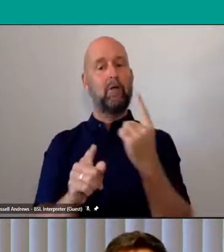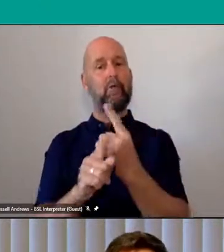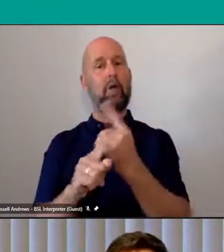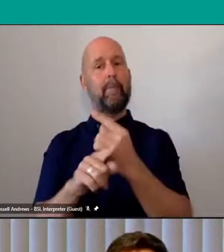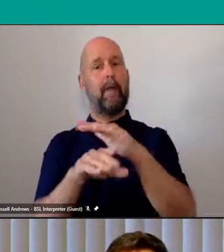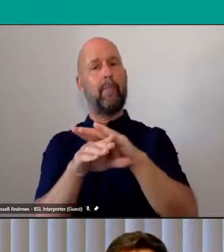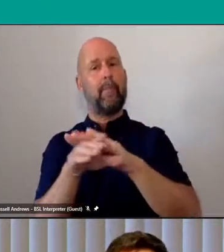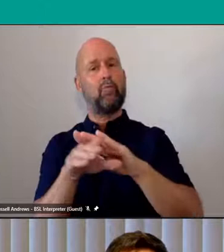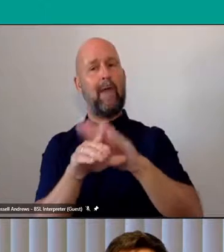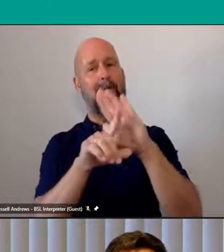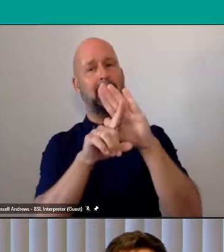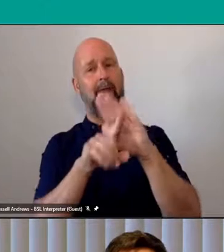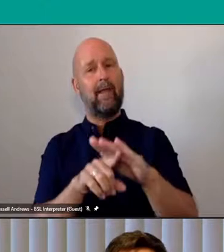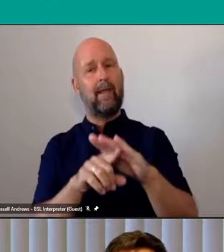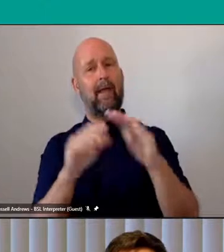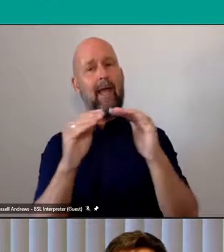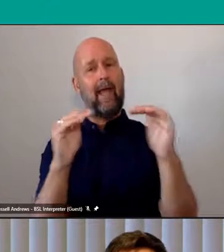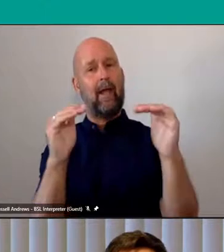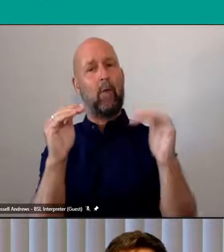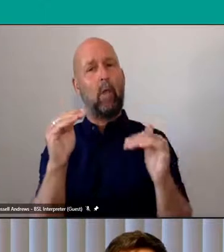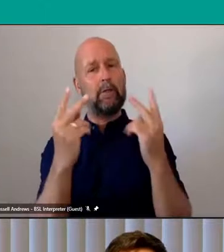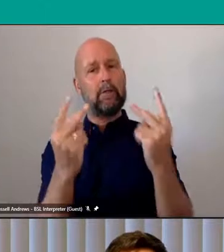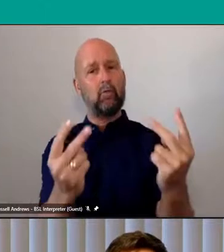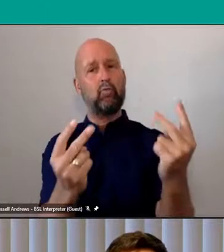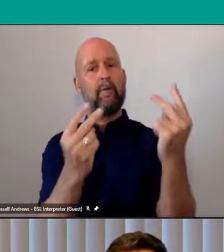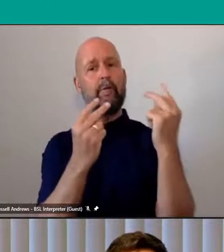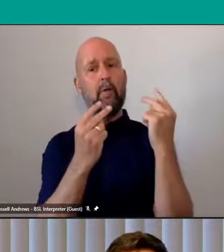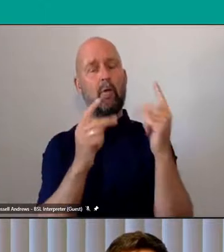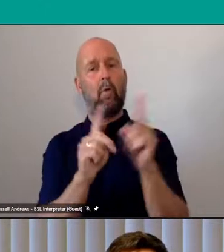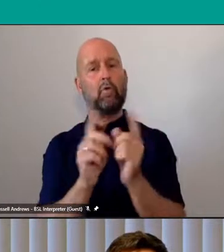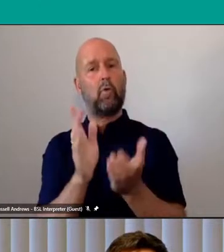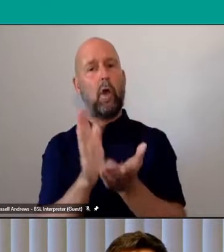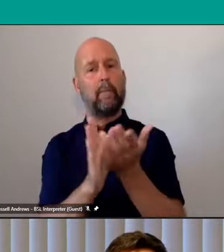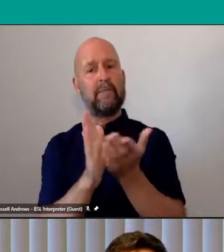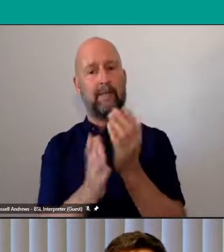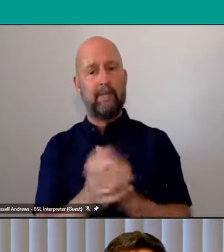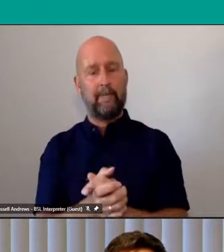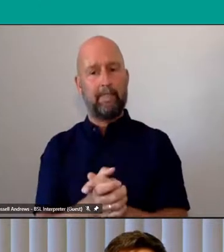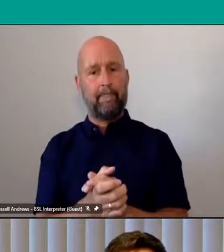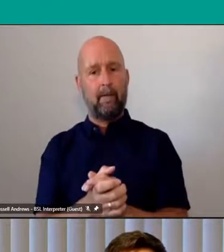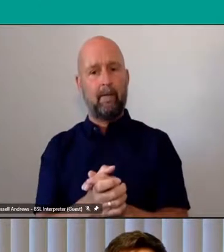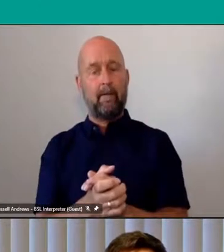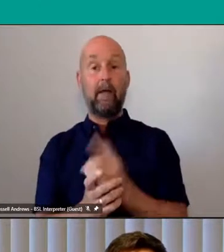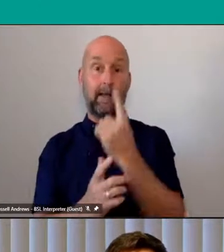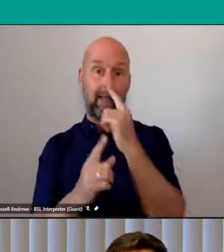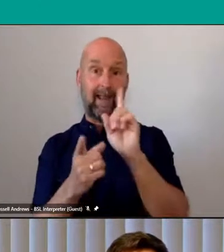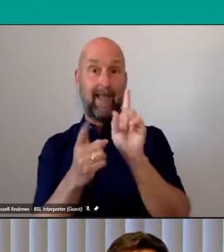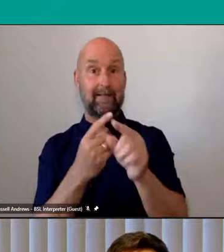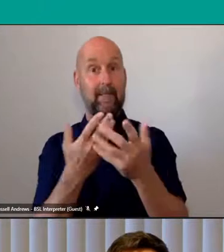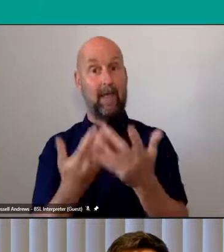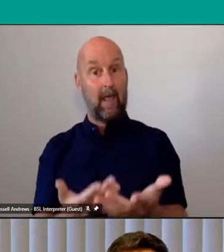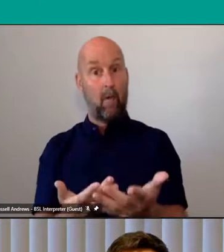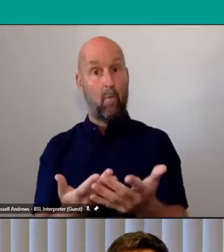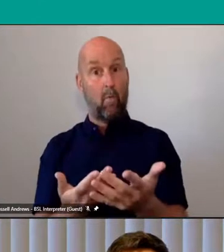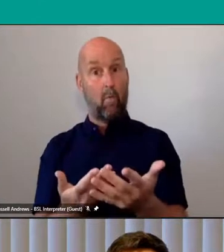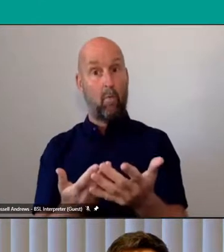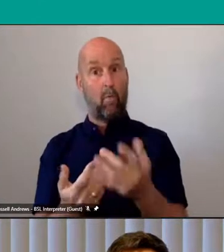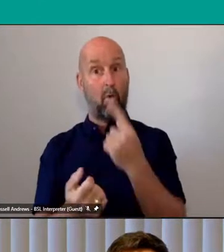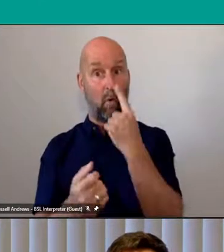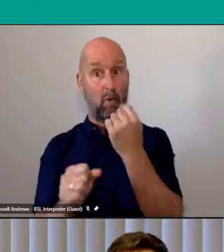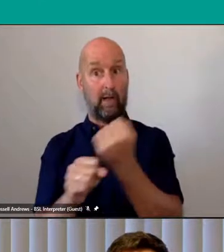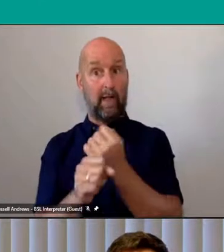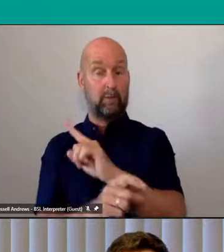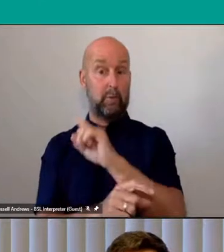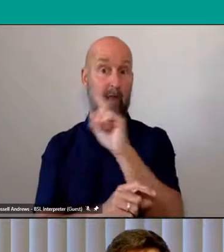equality review and an update on that. So I'm not sure if you're able to answer that now, or that's something that you can answer